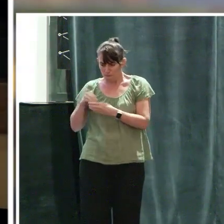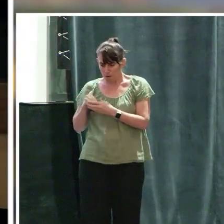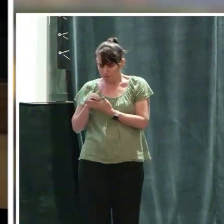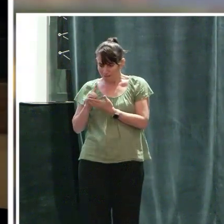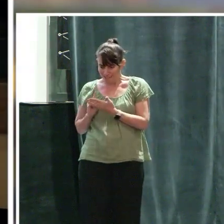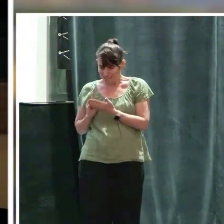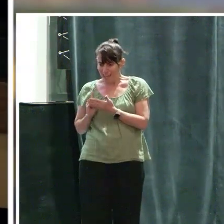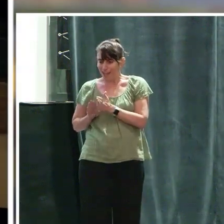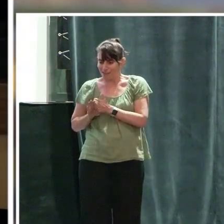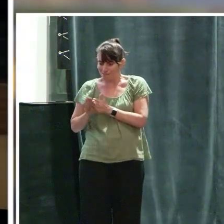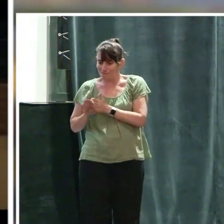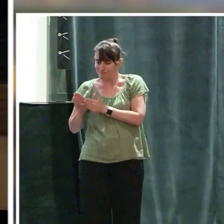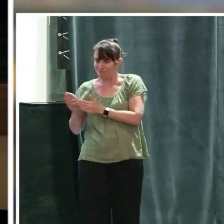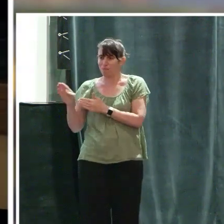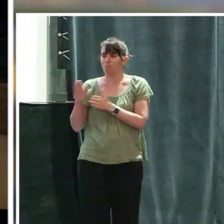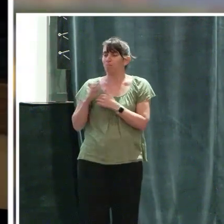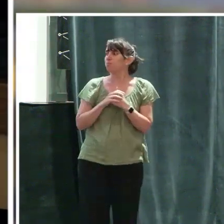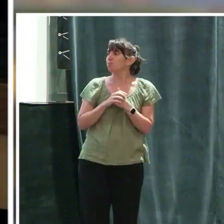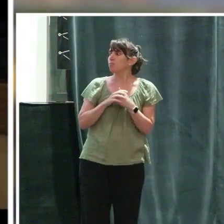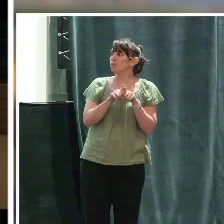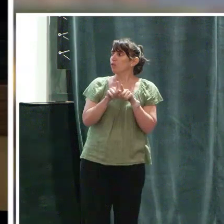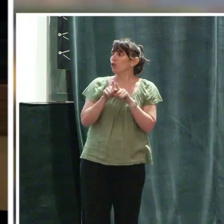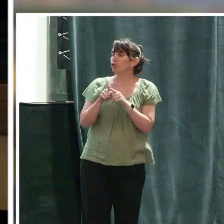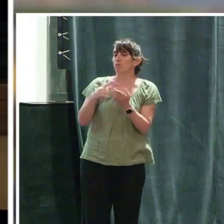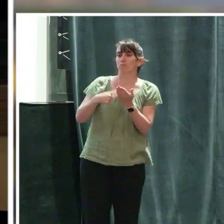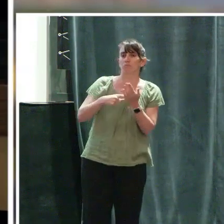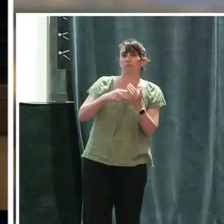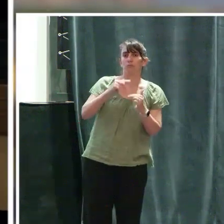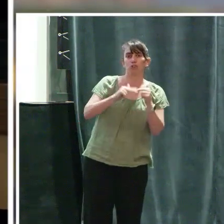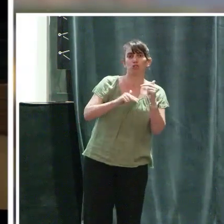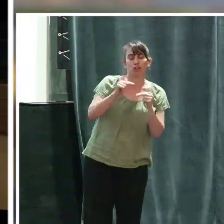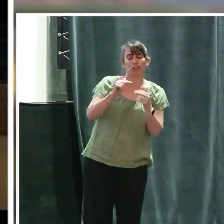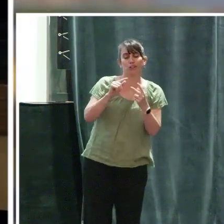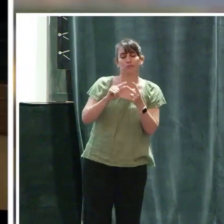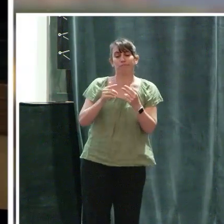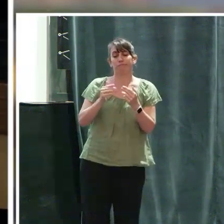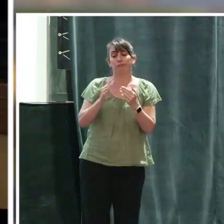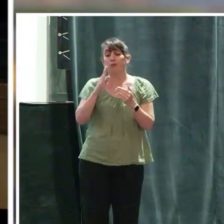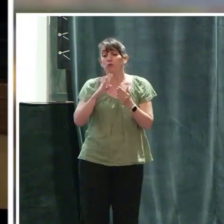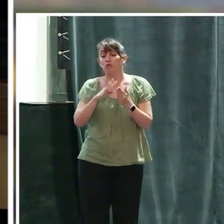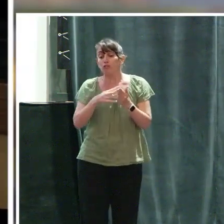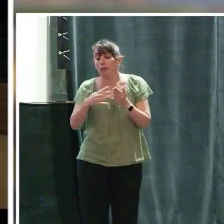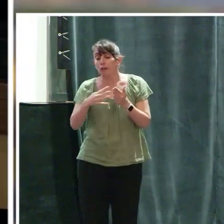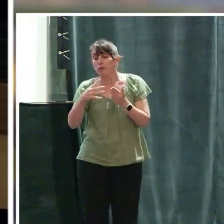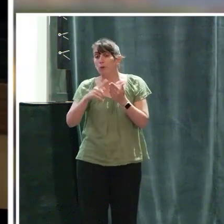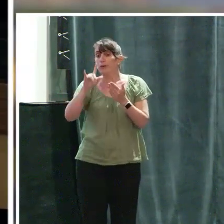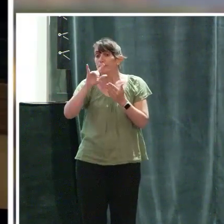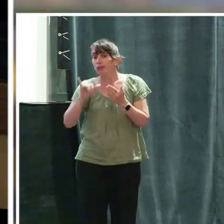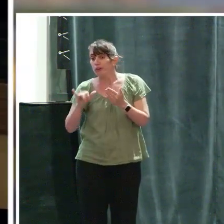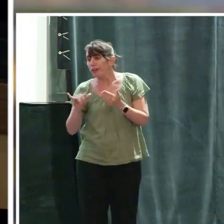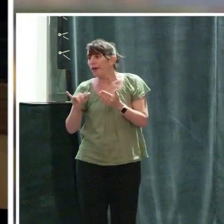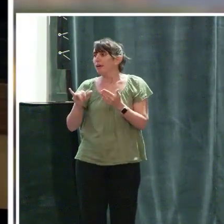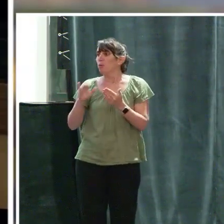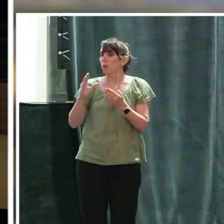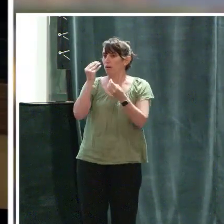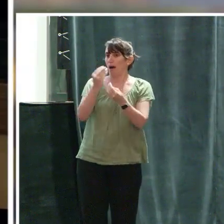some hopefully improvements in the design, and then also start talking about construction and what does the schedule look like. That's a much longer conversation that we'll continue to update the community on,